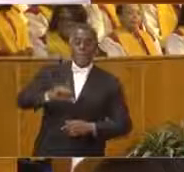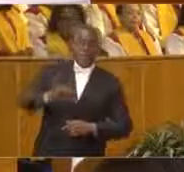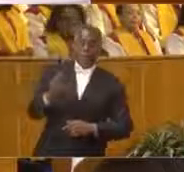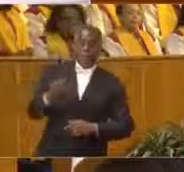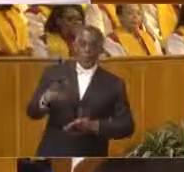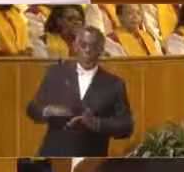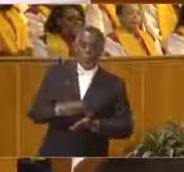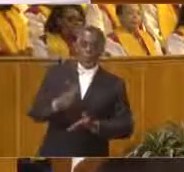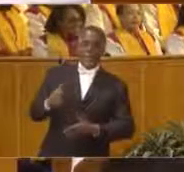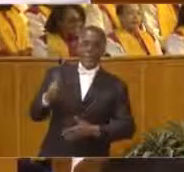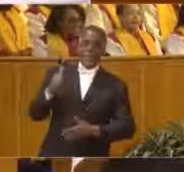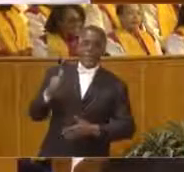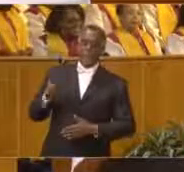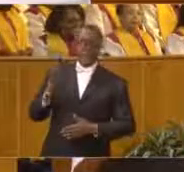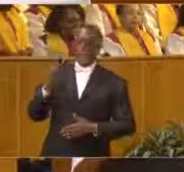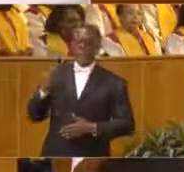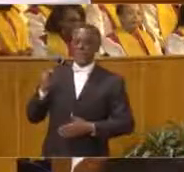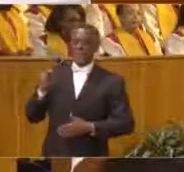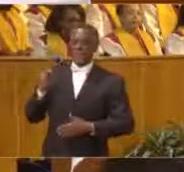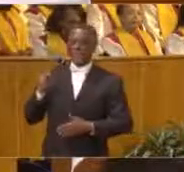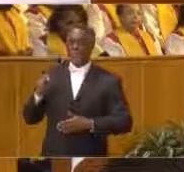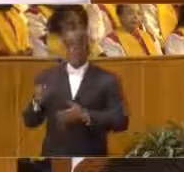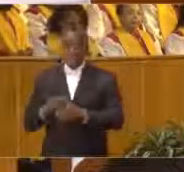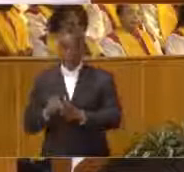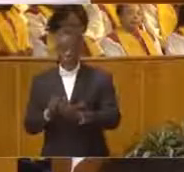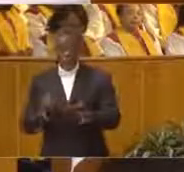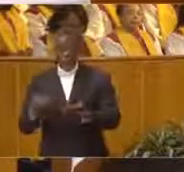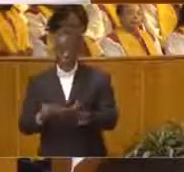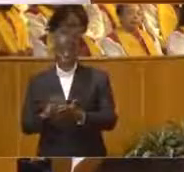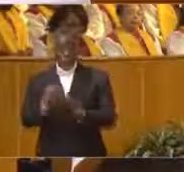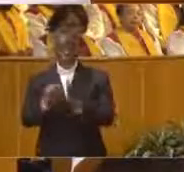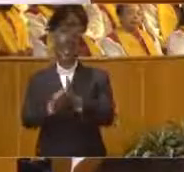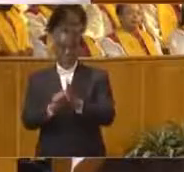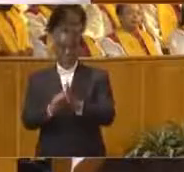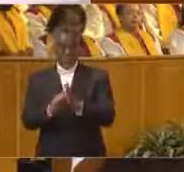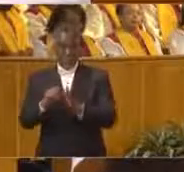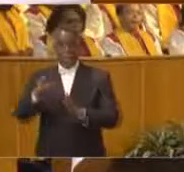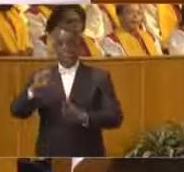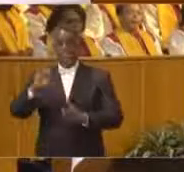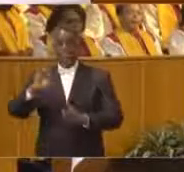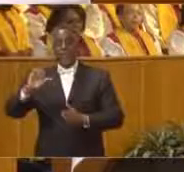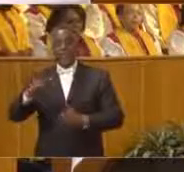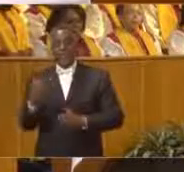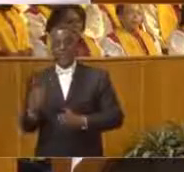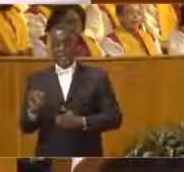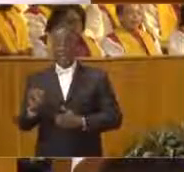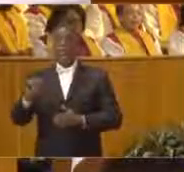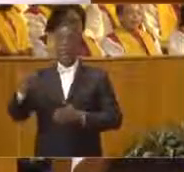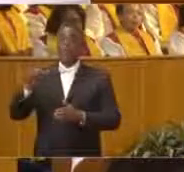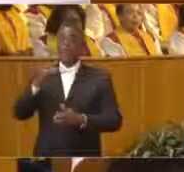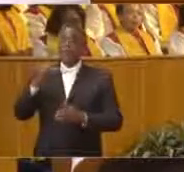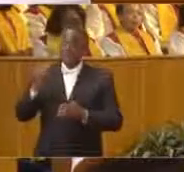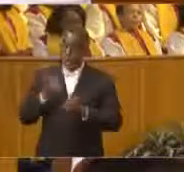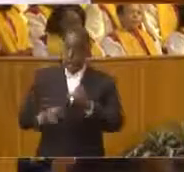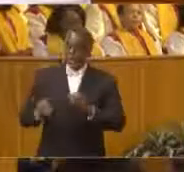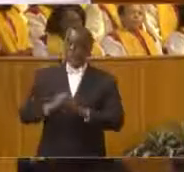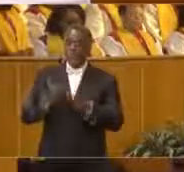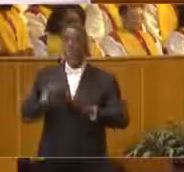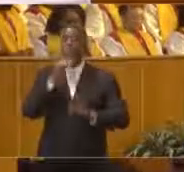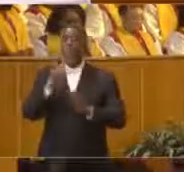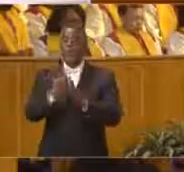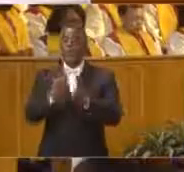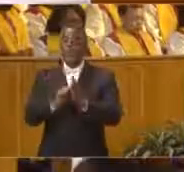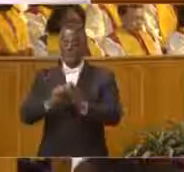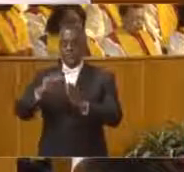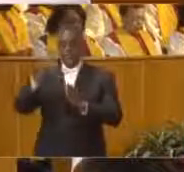page. Matthew is the first book of the New Testament. Malachi is the last book of the Old Testament. And in the third chapter